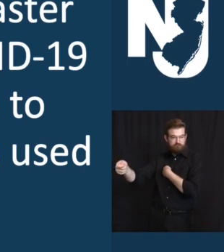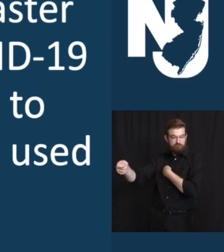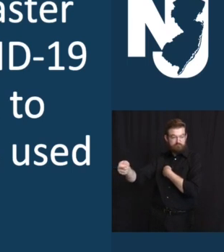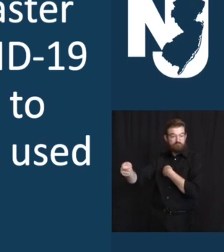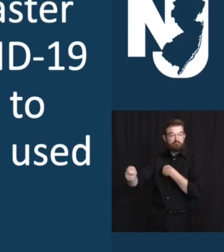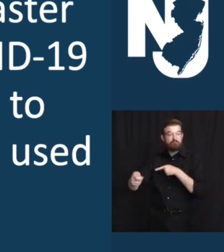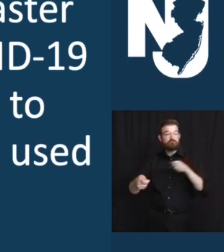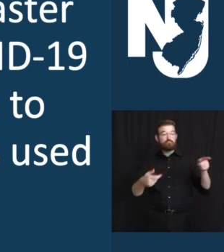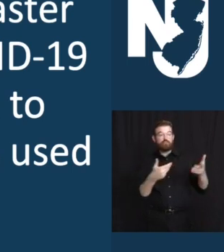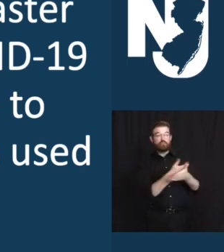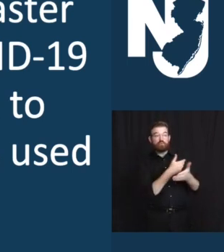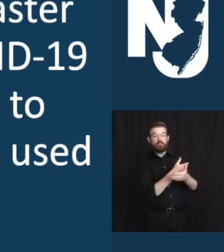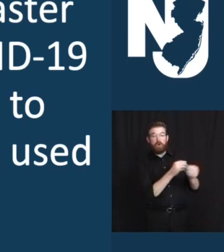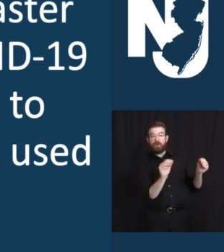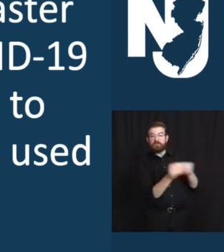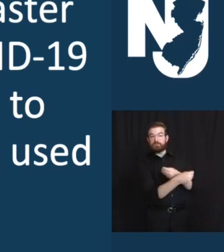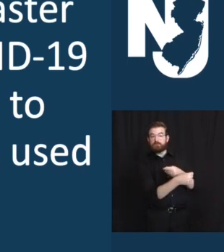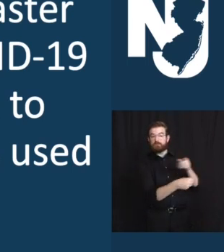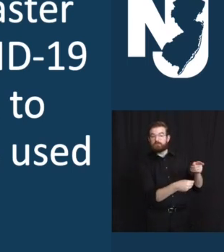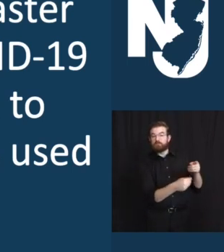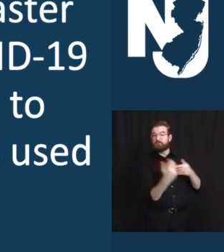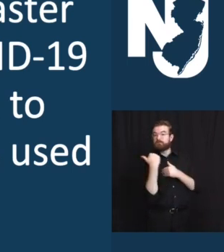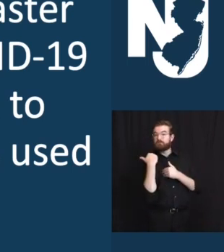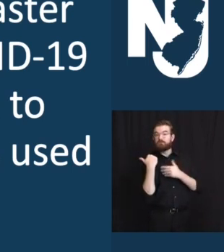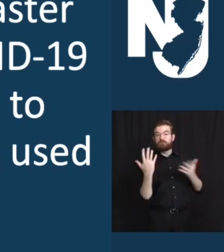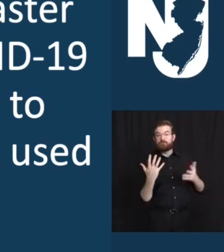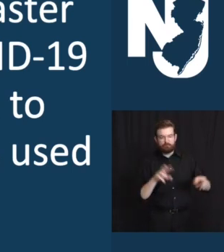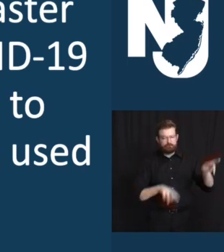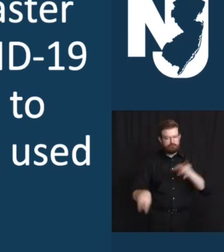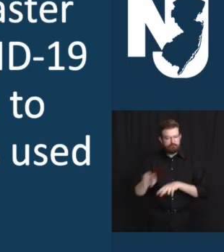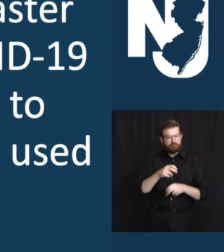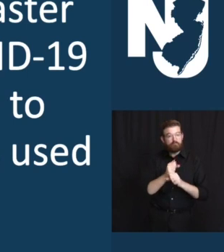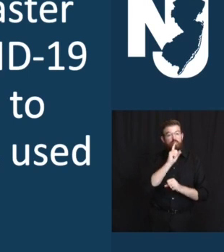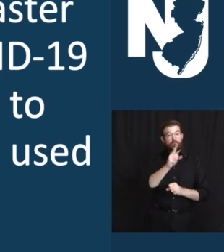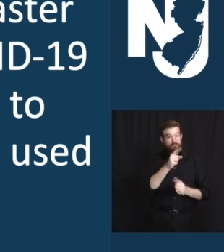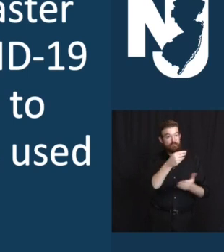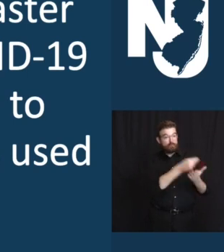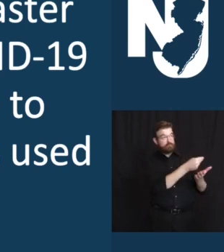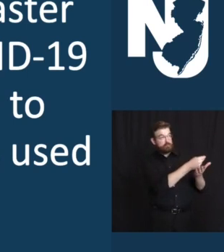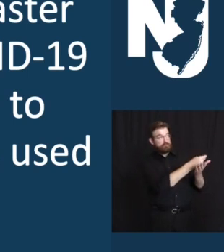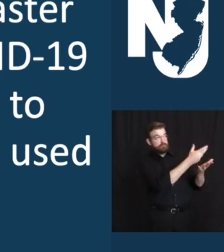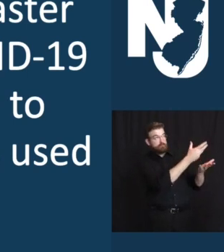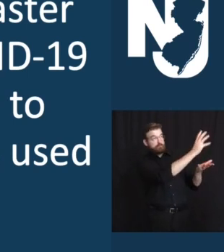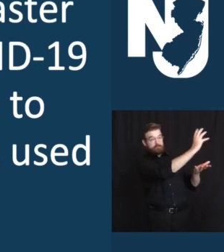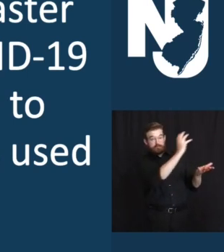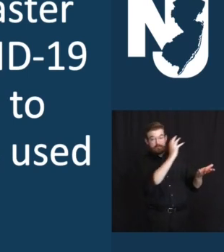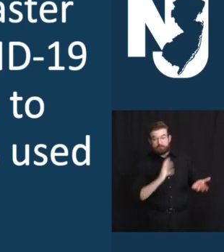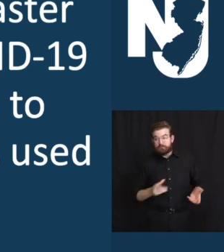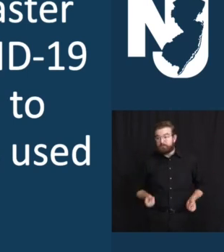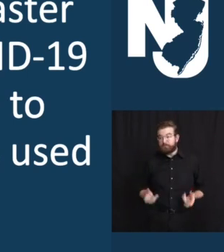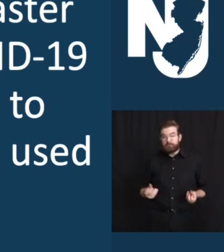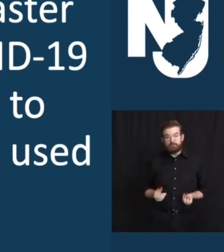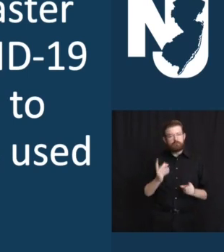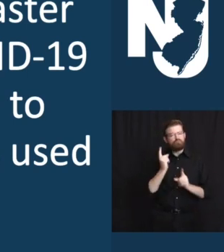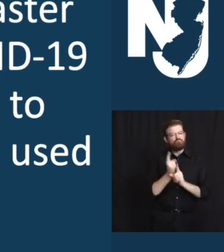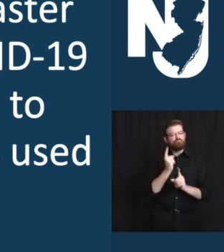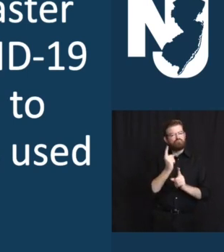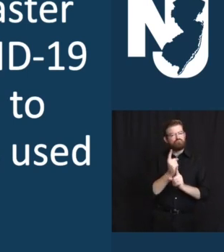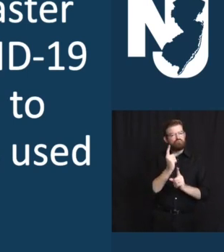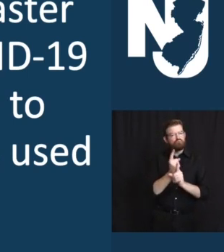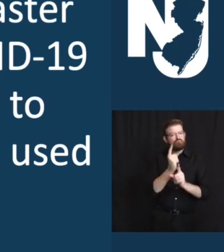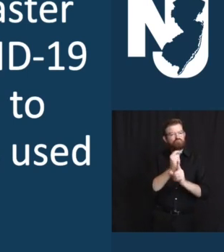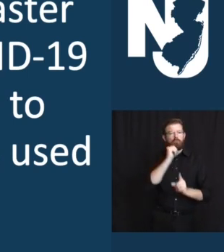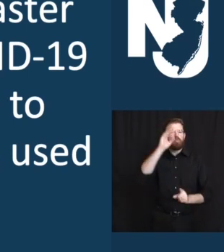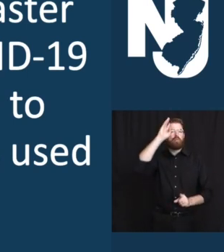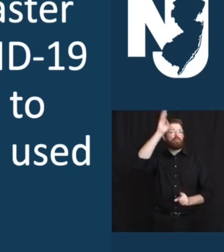departments. I am further requiring the creation of a transparency website to track the office's progress,